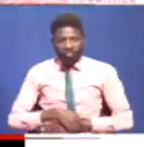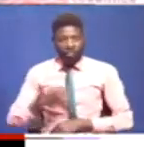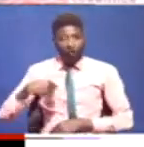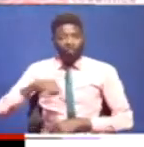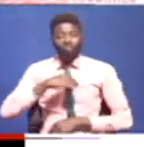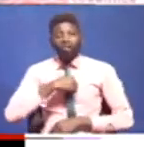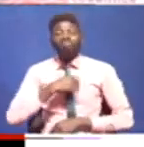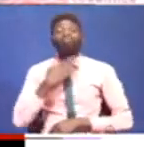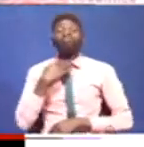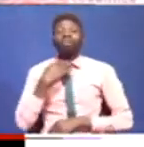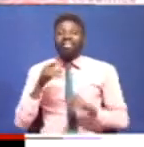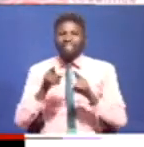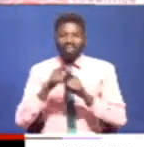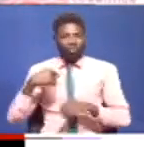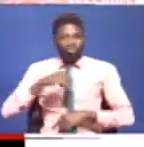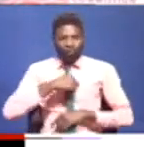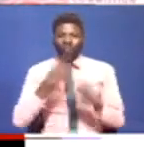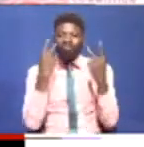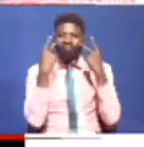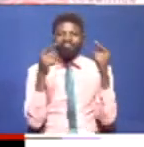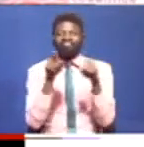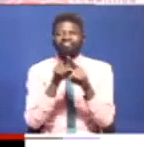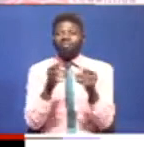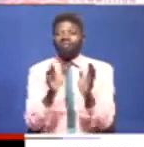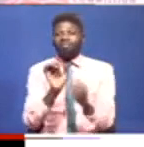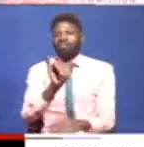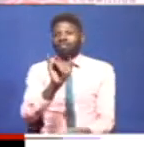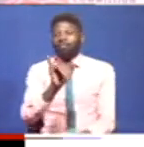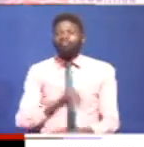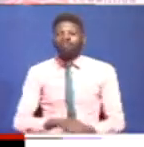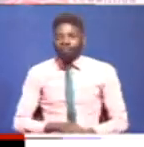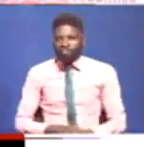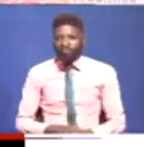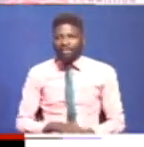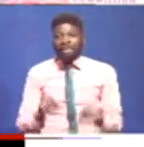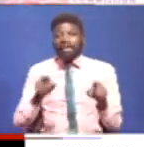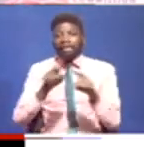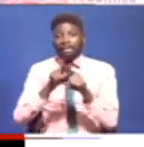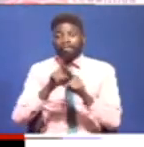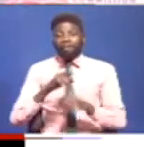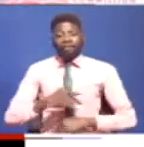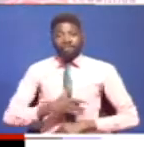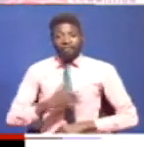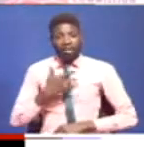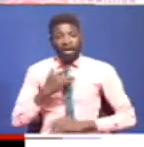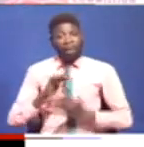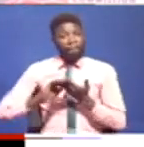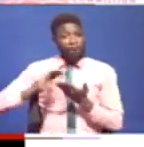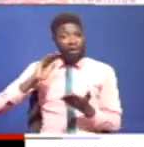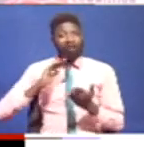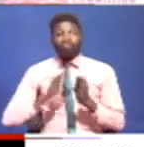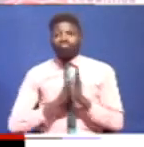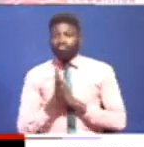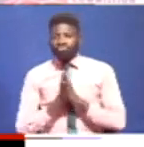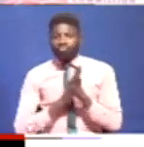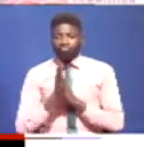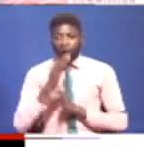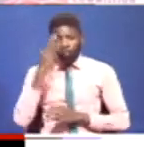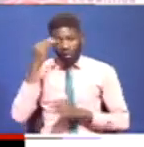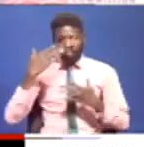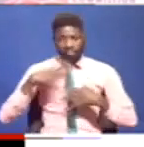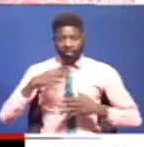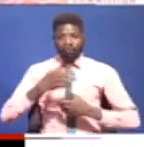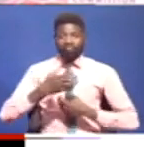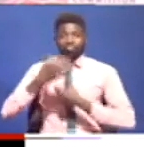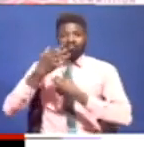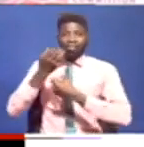consider ourselves as. It is even more inspiring that our torch carriers are none